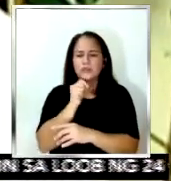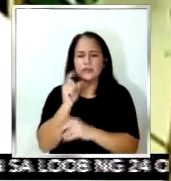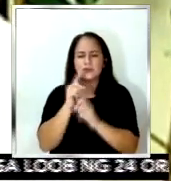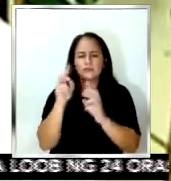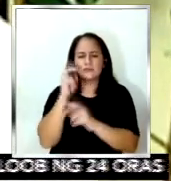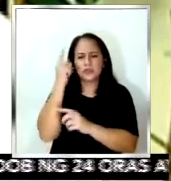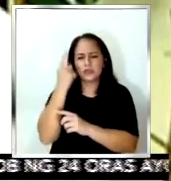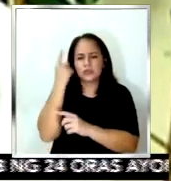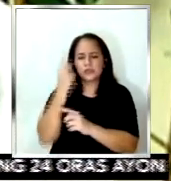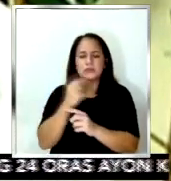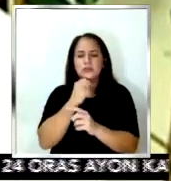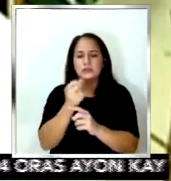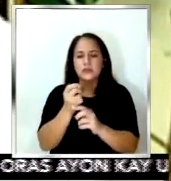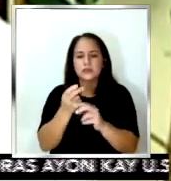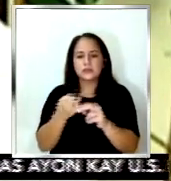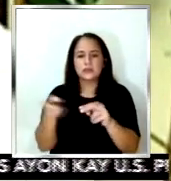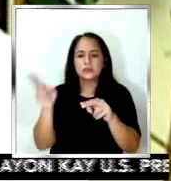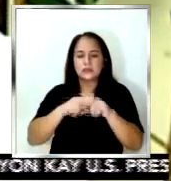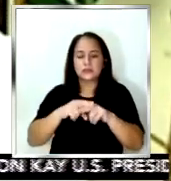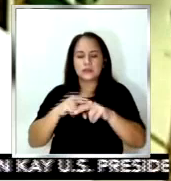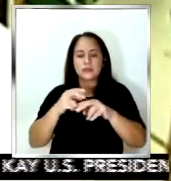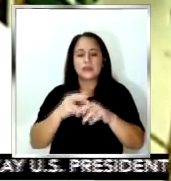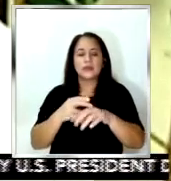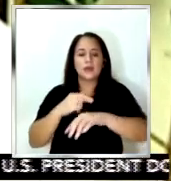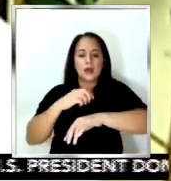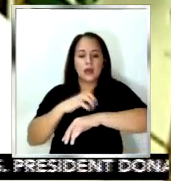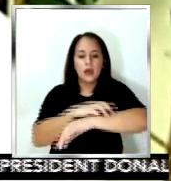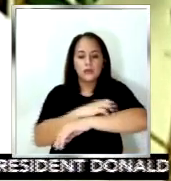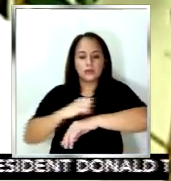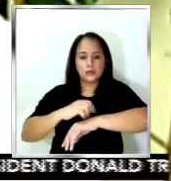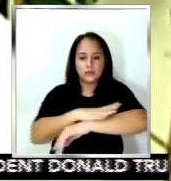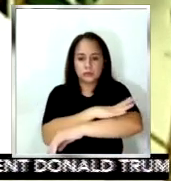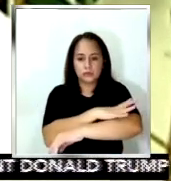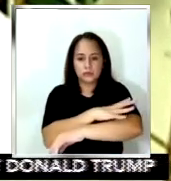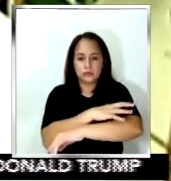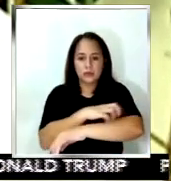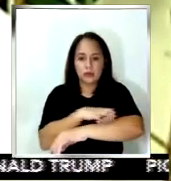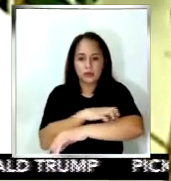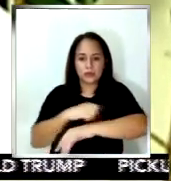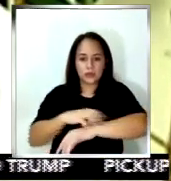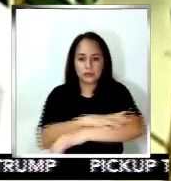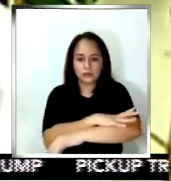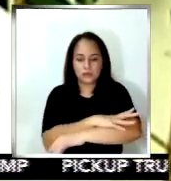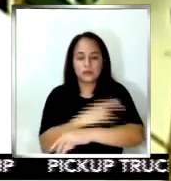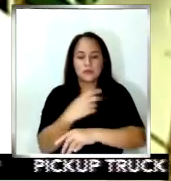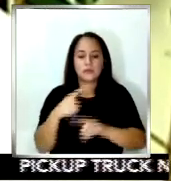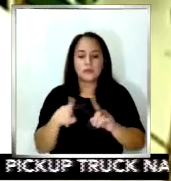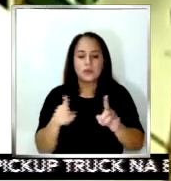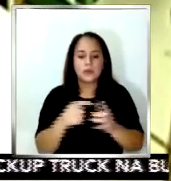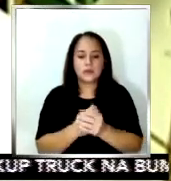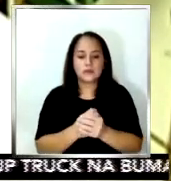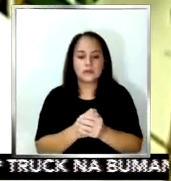or increased allergic reactions are not a concern for our vaccine. But we of course know that